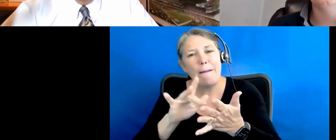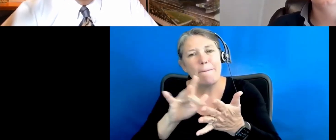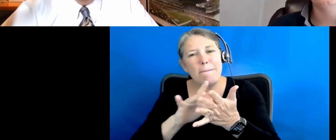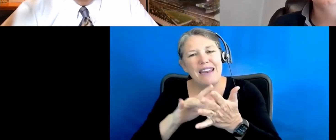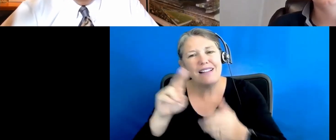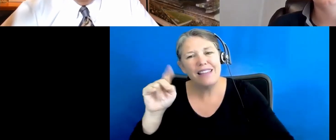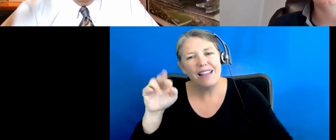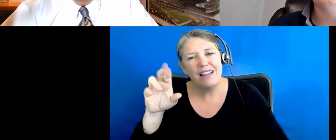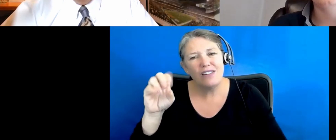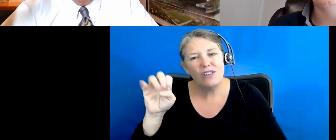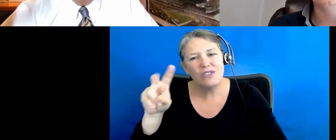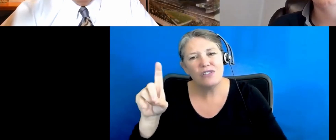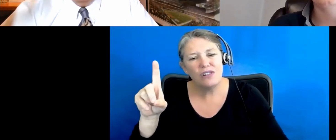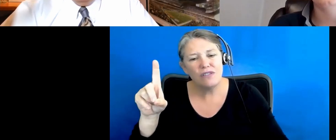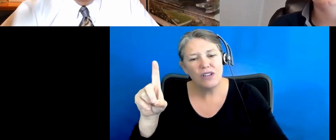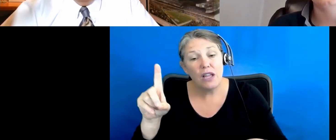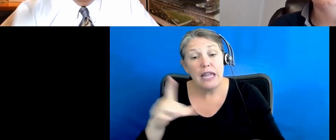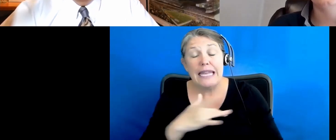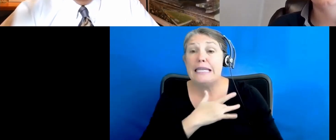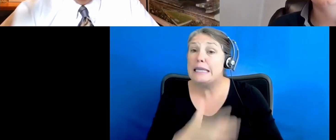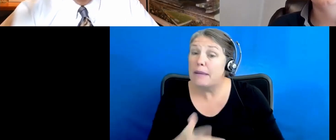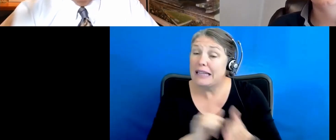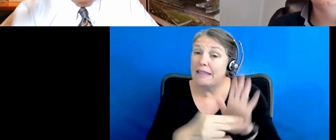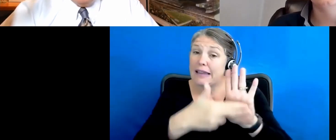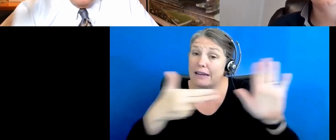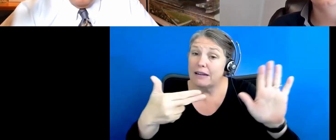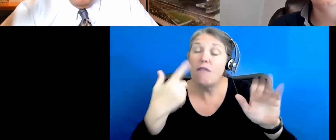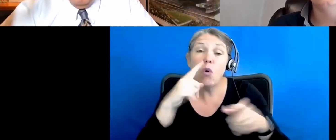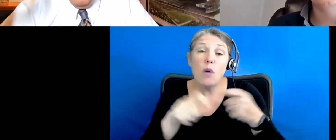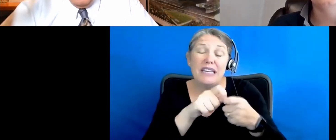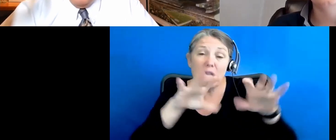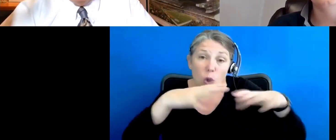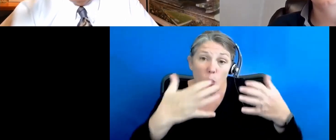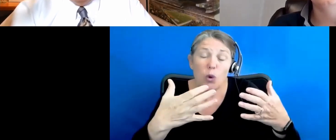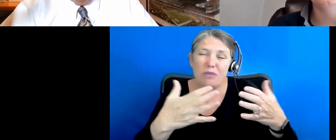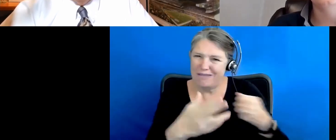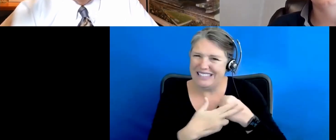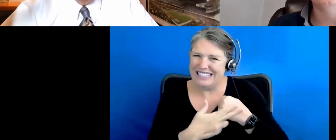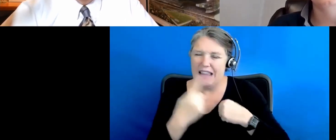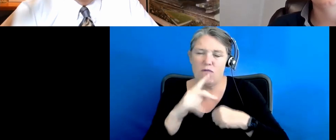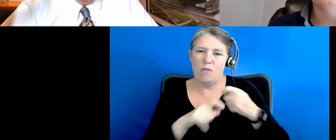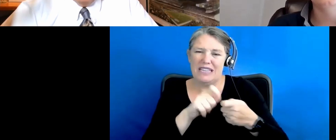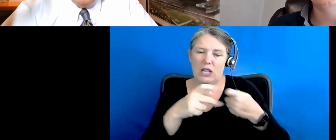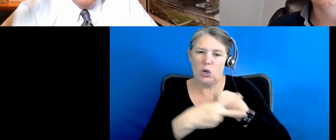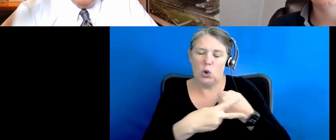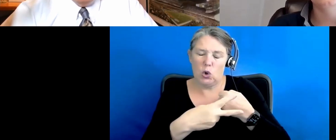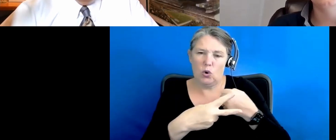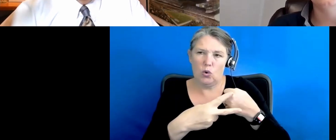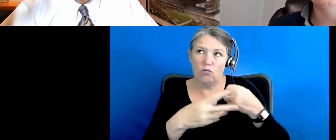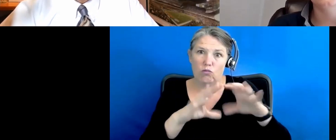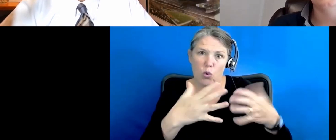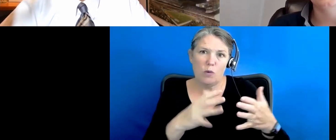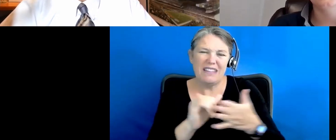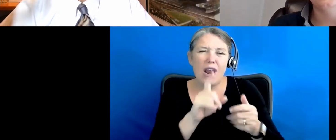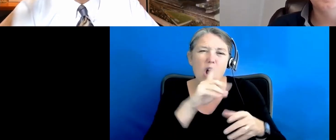been reserved for particular groups that are housed in a specific geographic location.